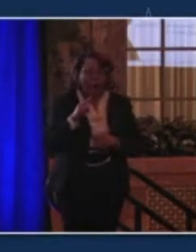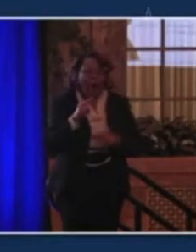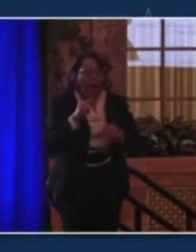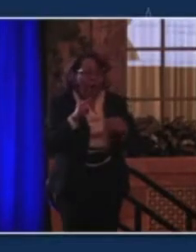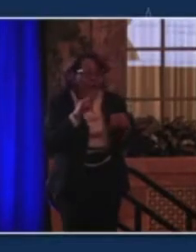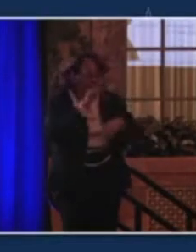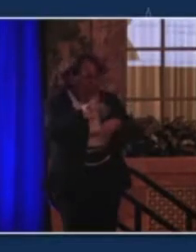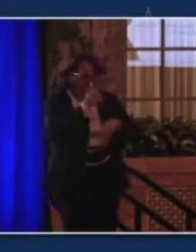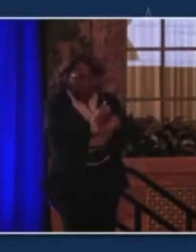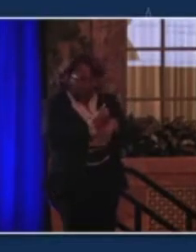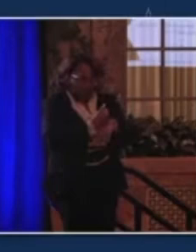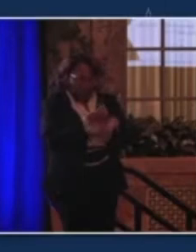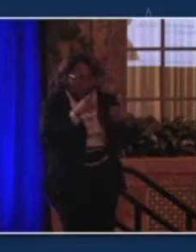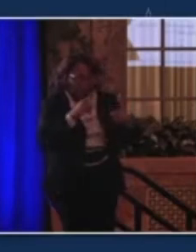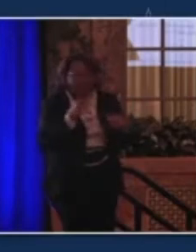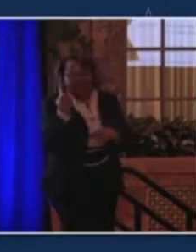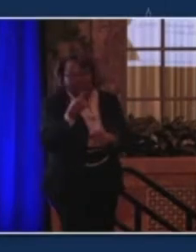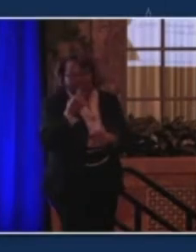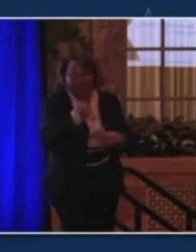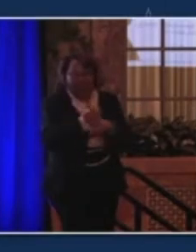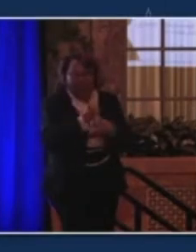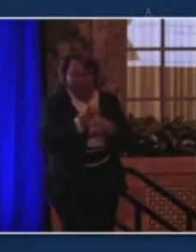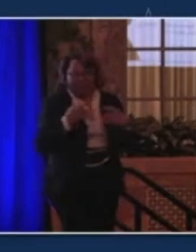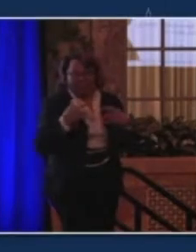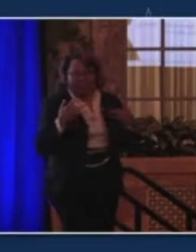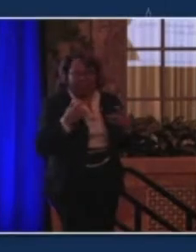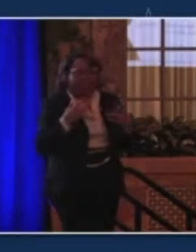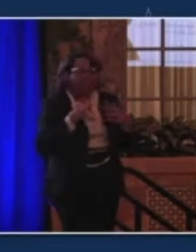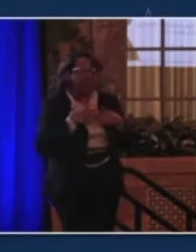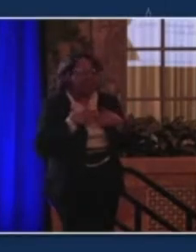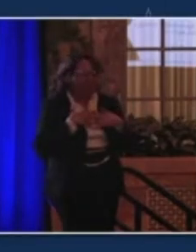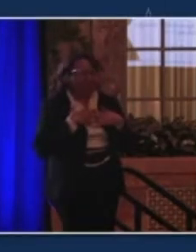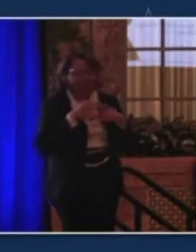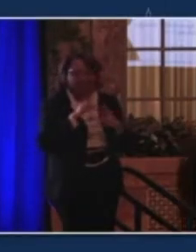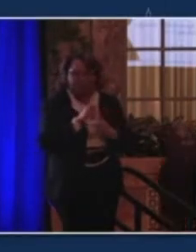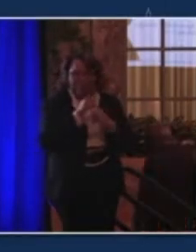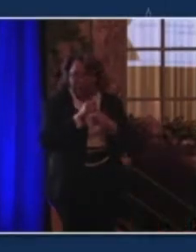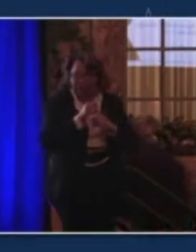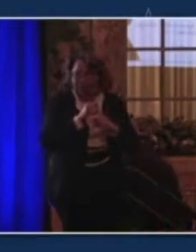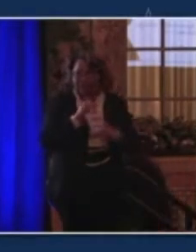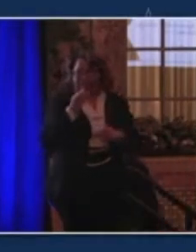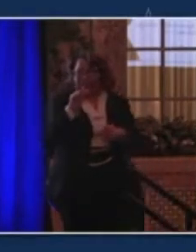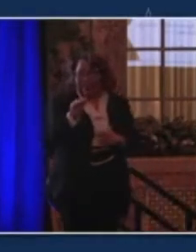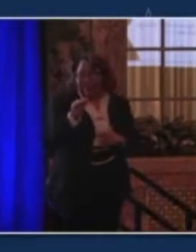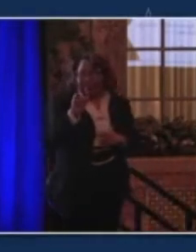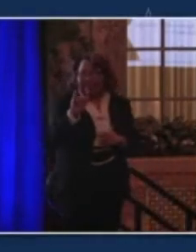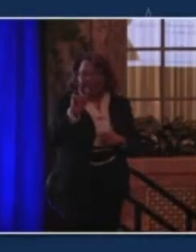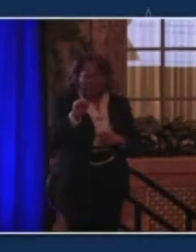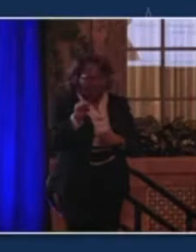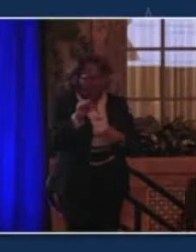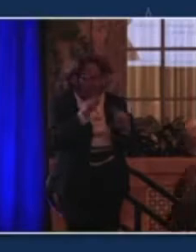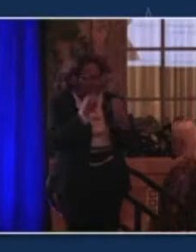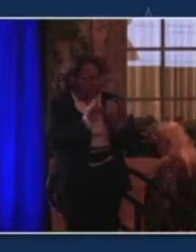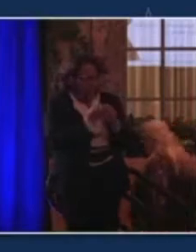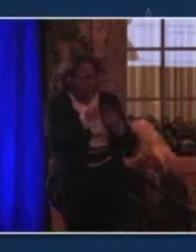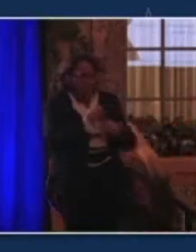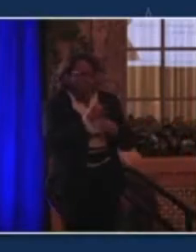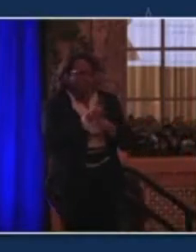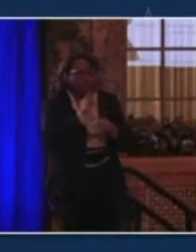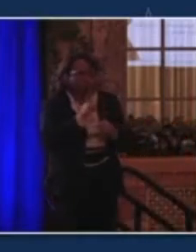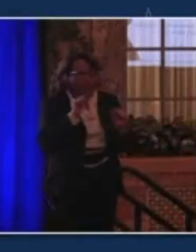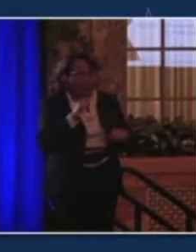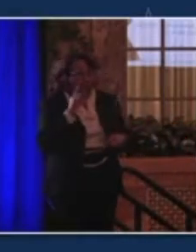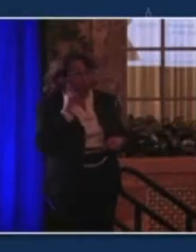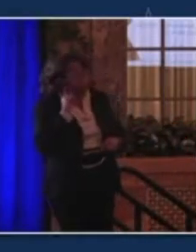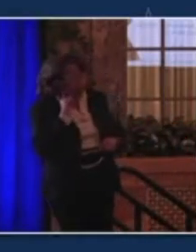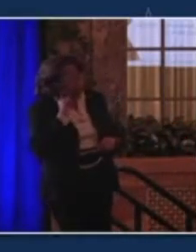putting everything together. They always make these events incredibly special. The AIS teams who make sure that we can actually be heard in